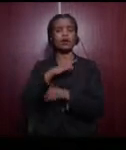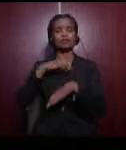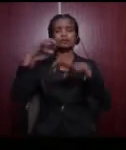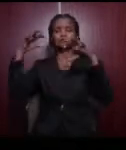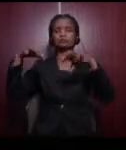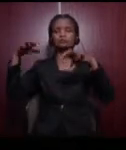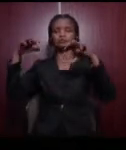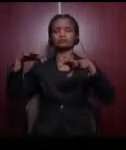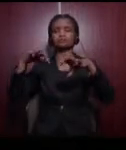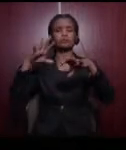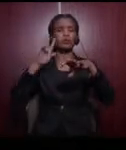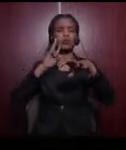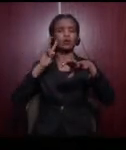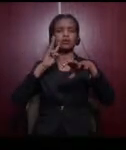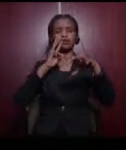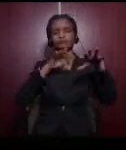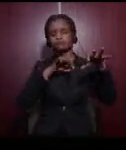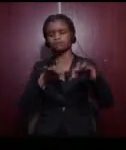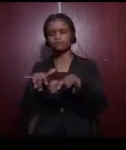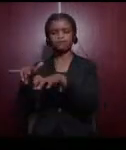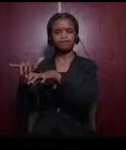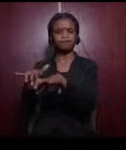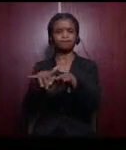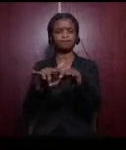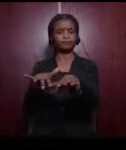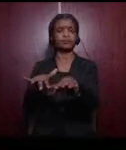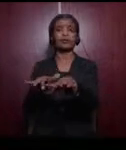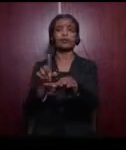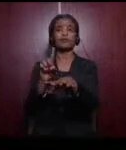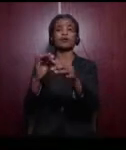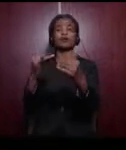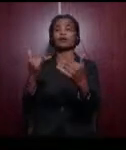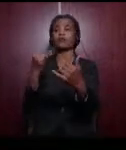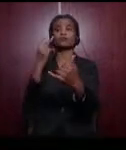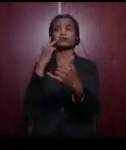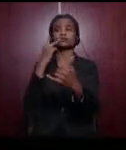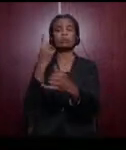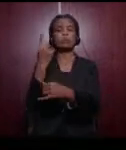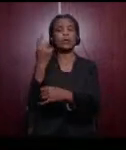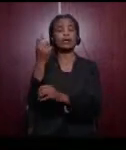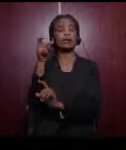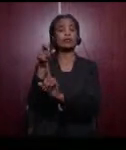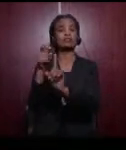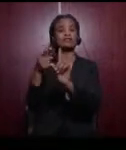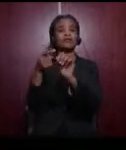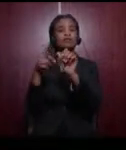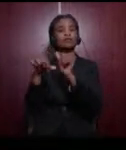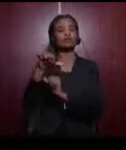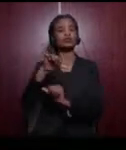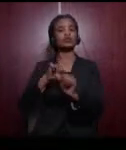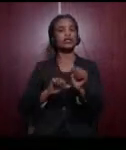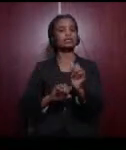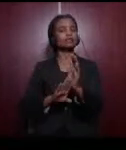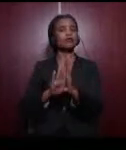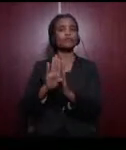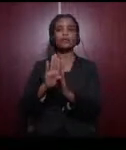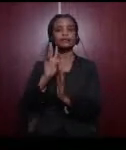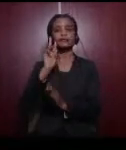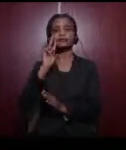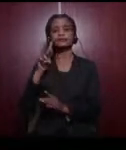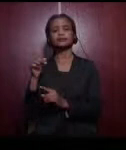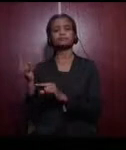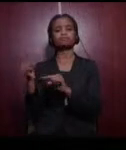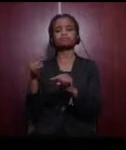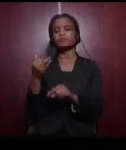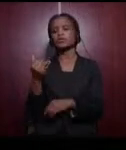one official from a Department of Social Development coming to check on the people, do they have food? Because many